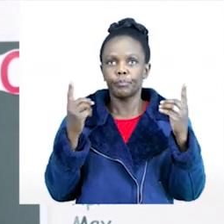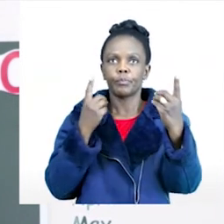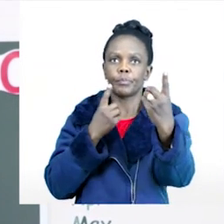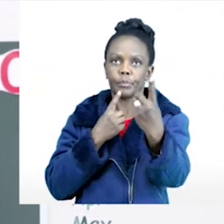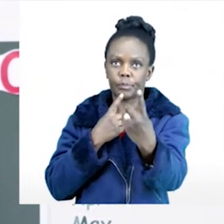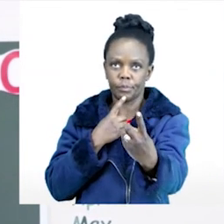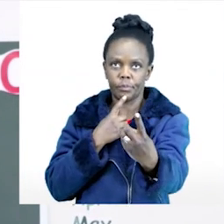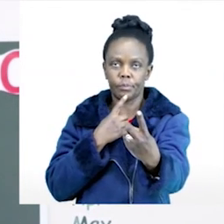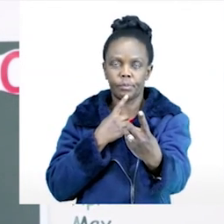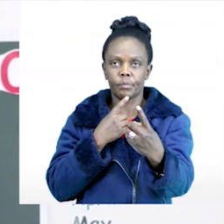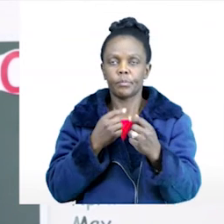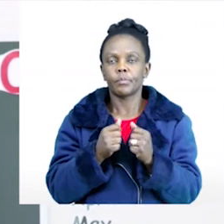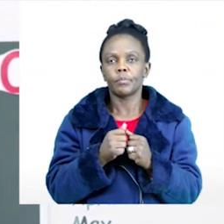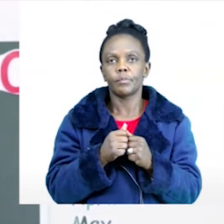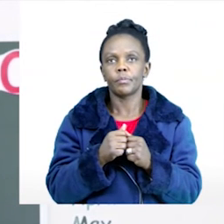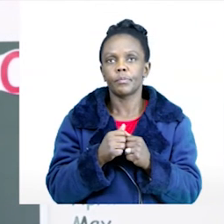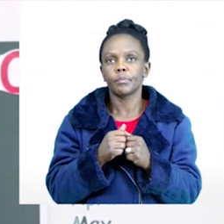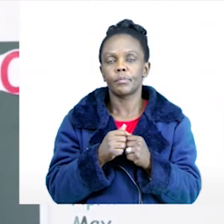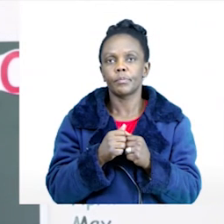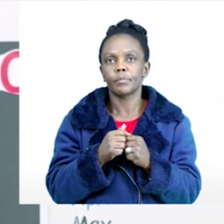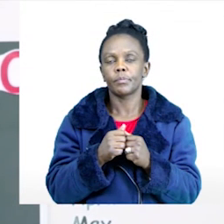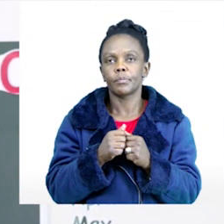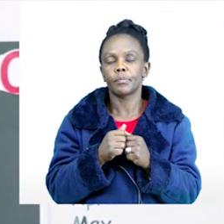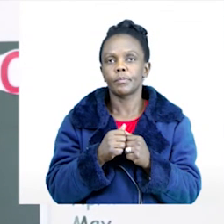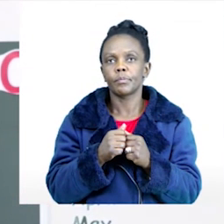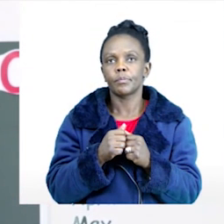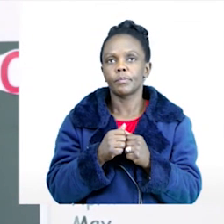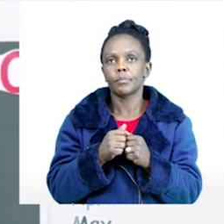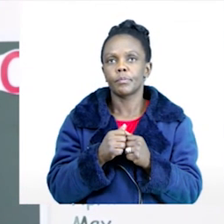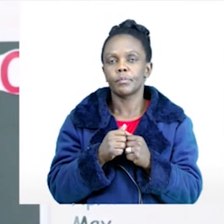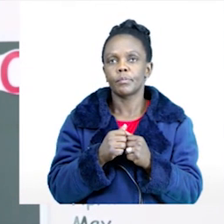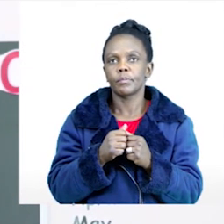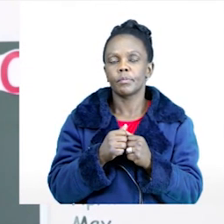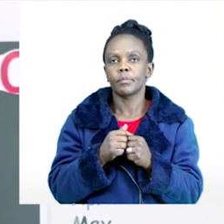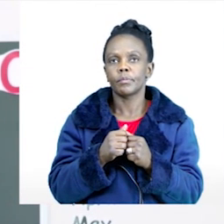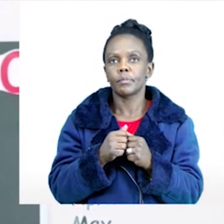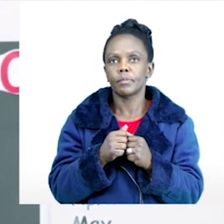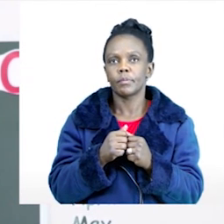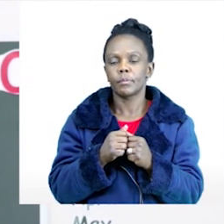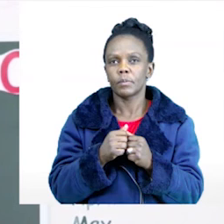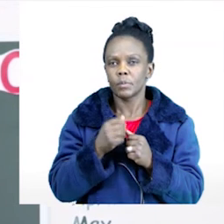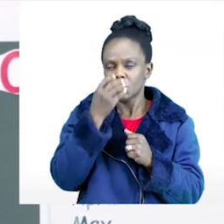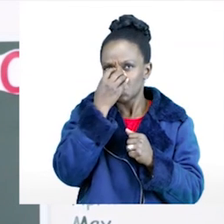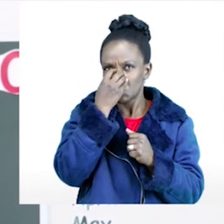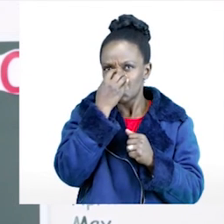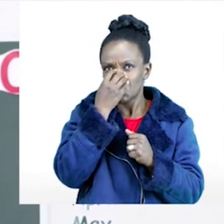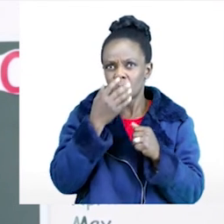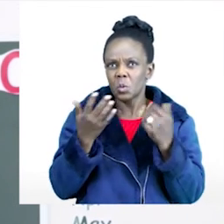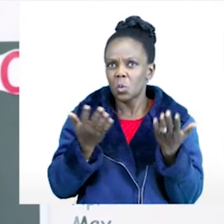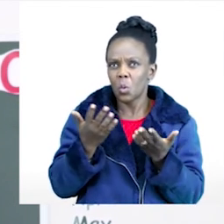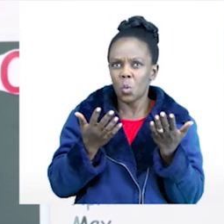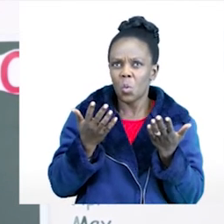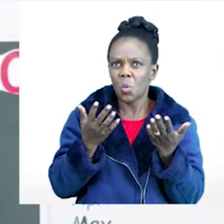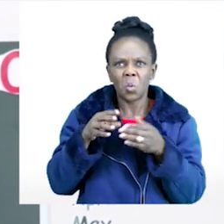you and in front of you. Well done. Zoe told me that she was going on a tractor today. I